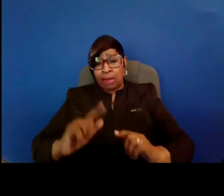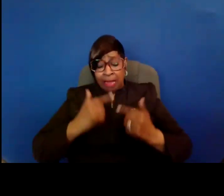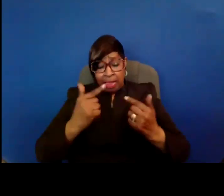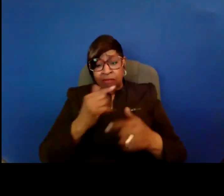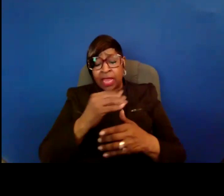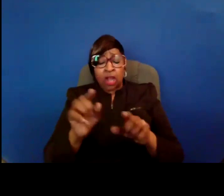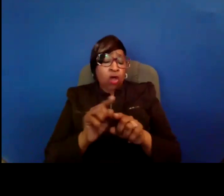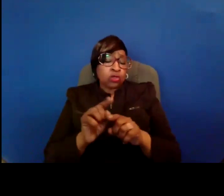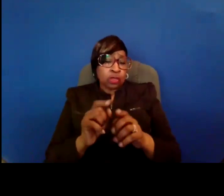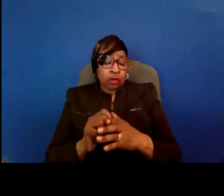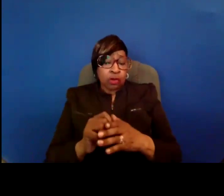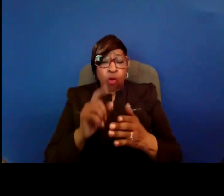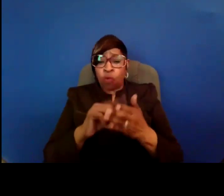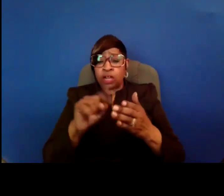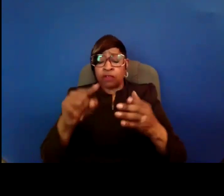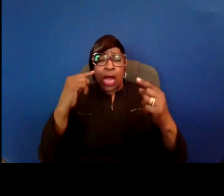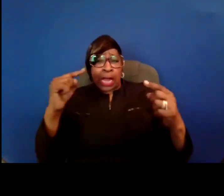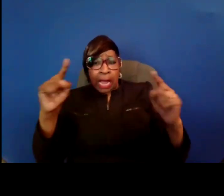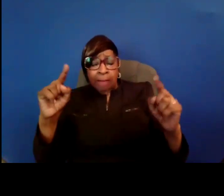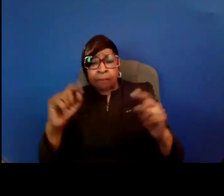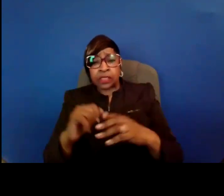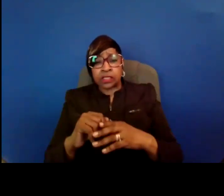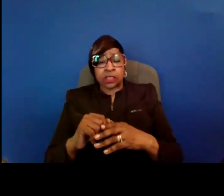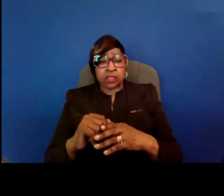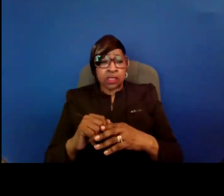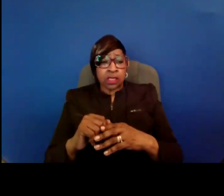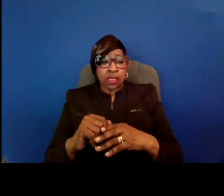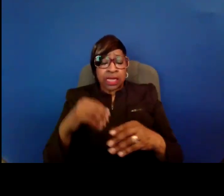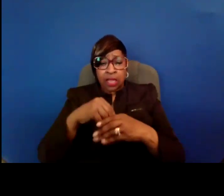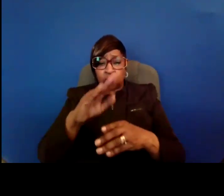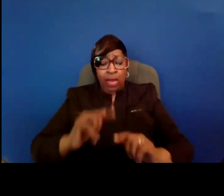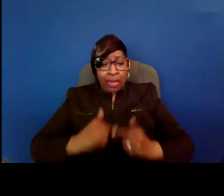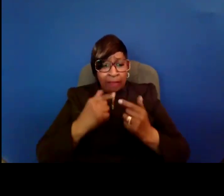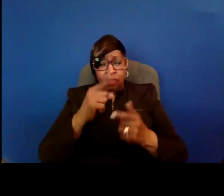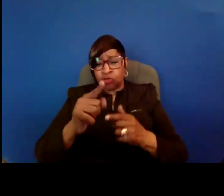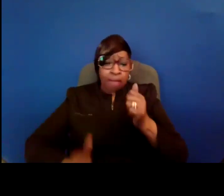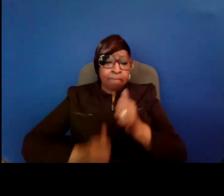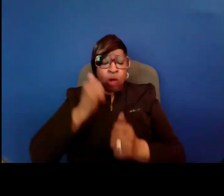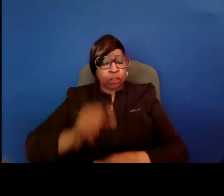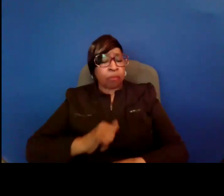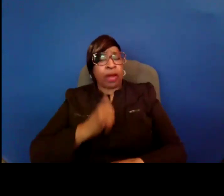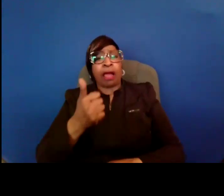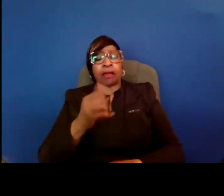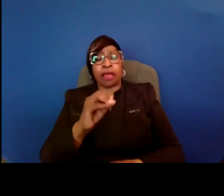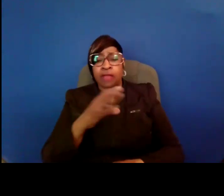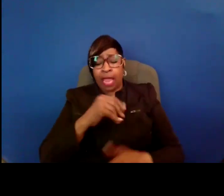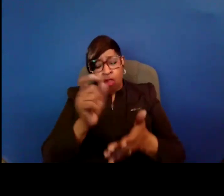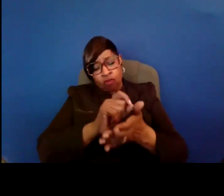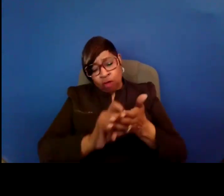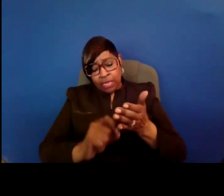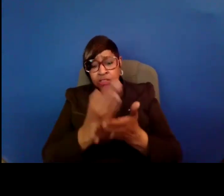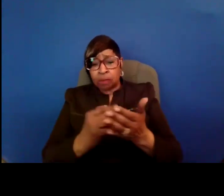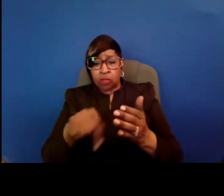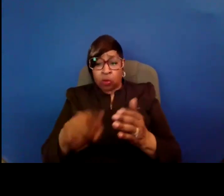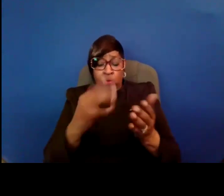have you accomplished in your life that you're most proud of? And writing some of those pieces down.